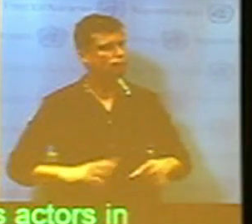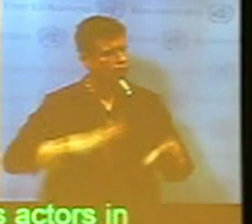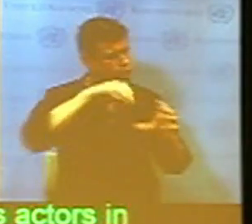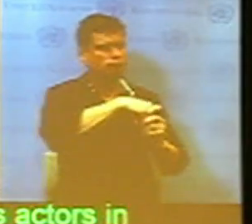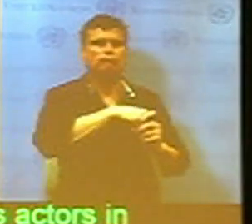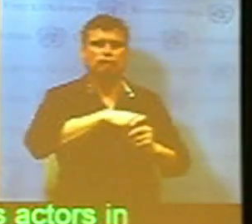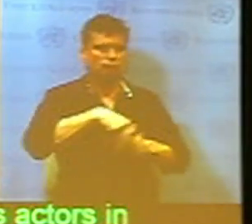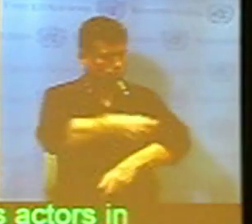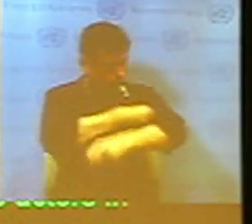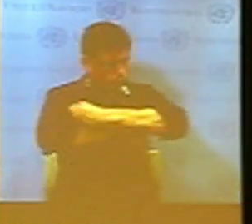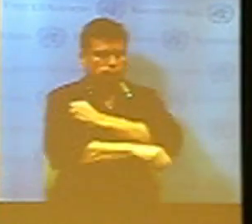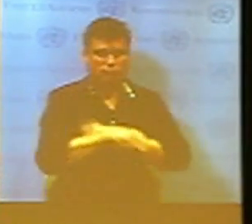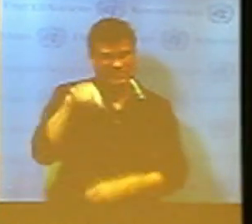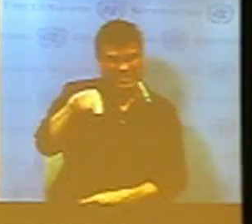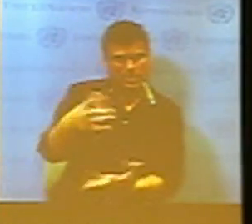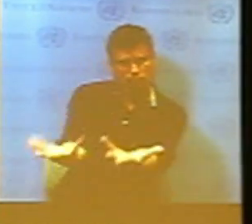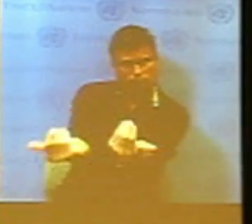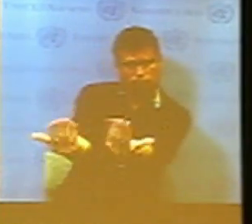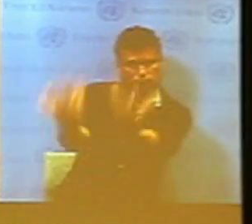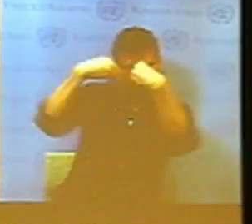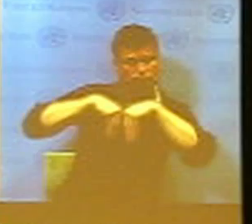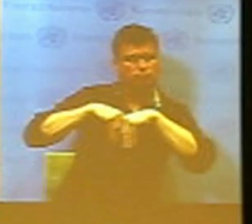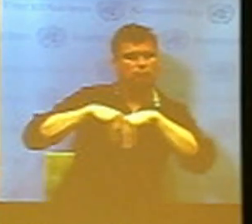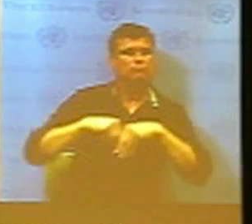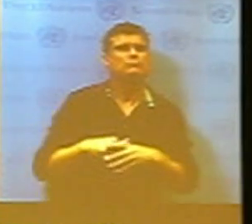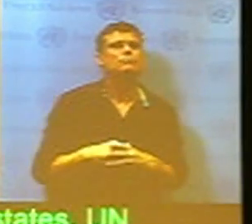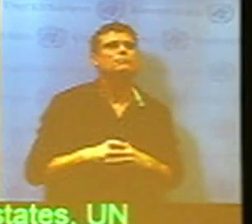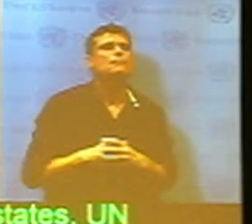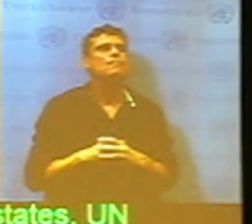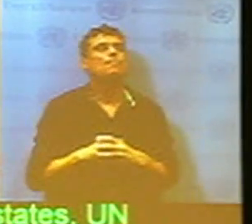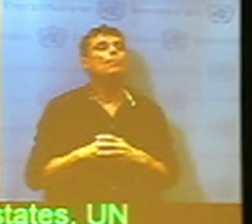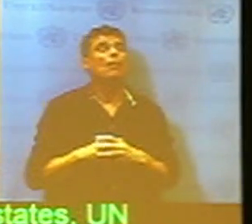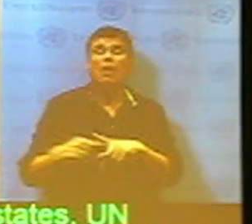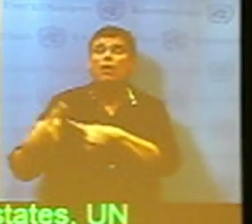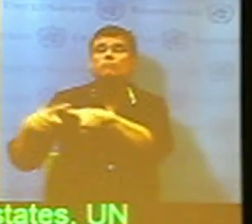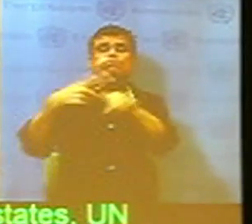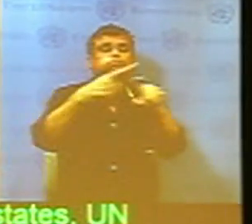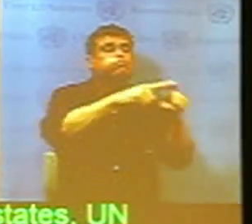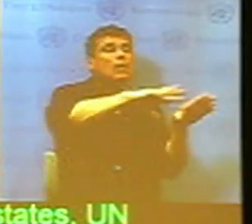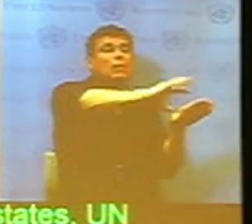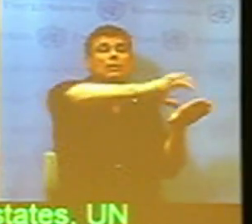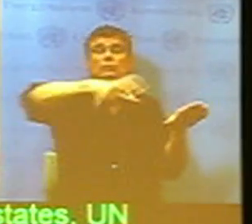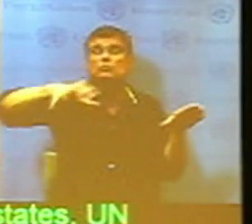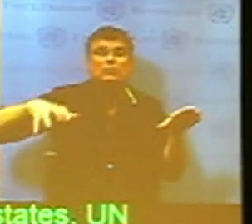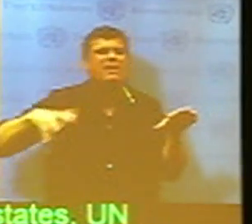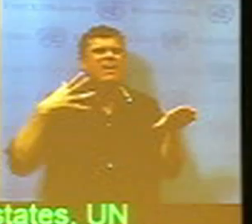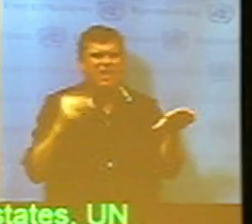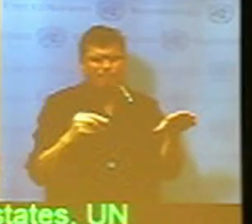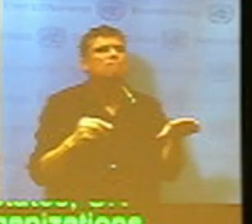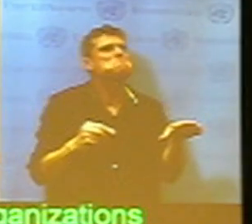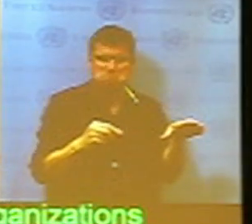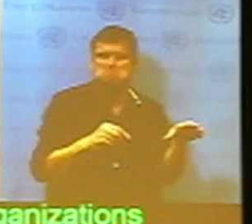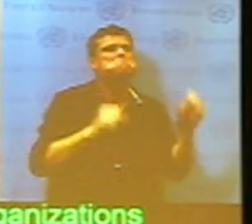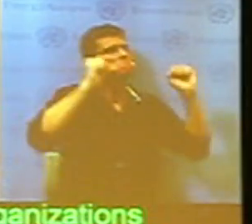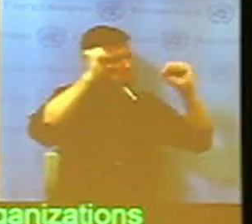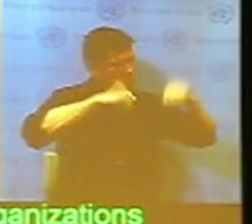society organisations, have now endorsed the Charter. So in order to maintain momentum and engagement on